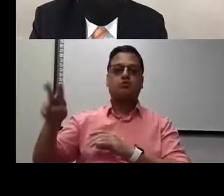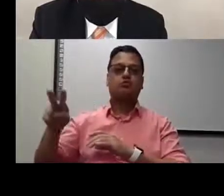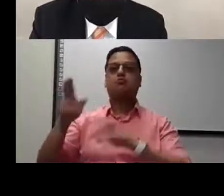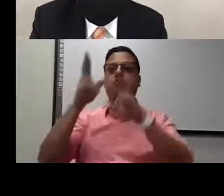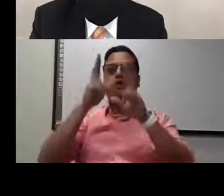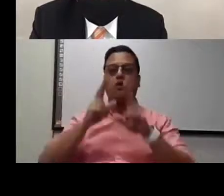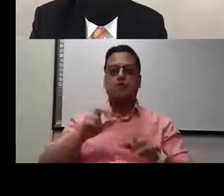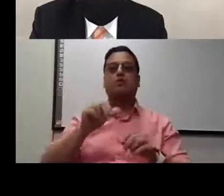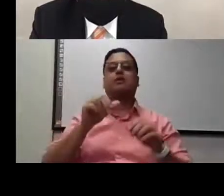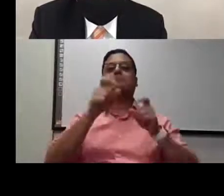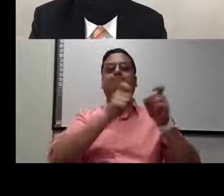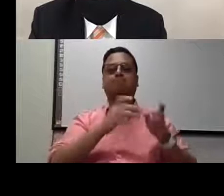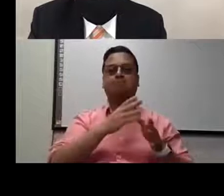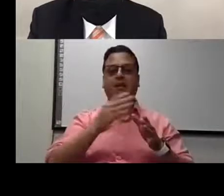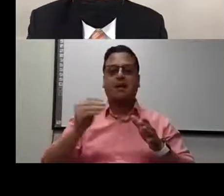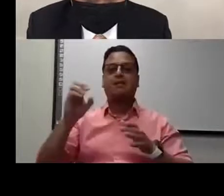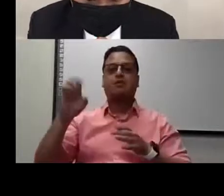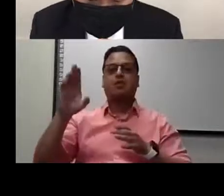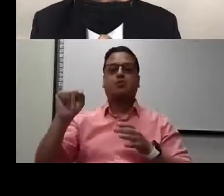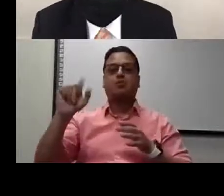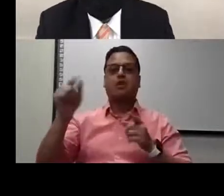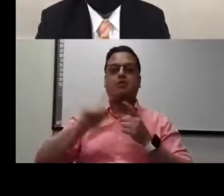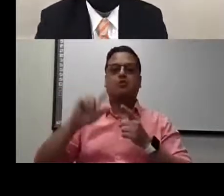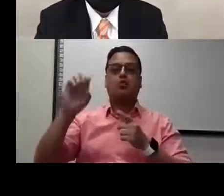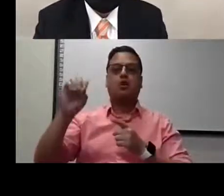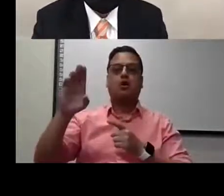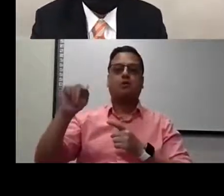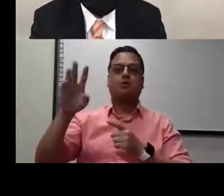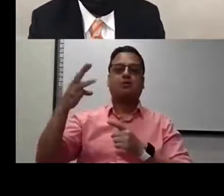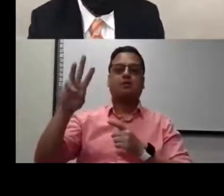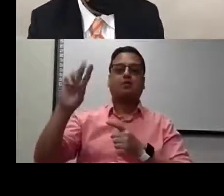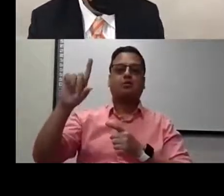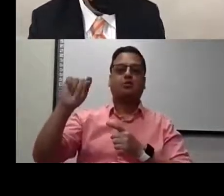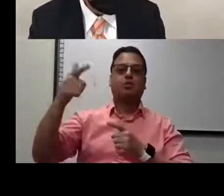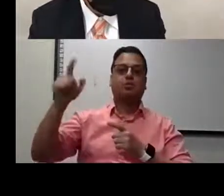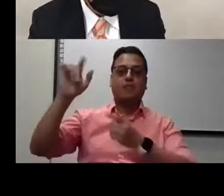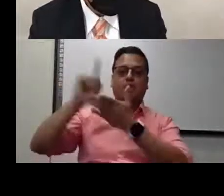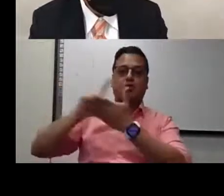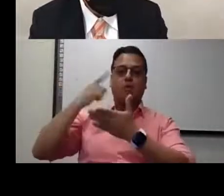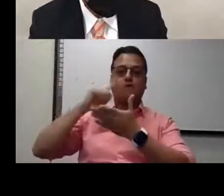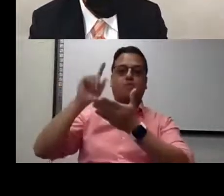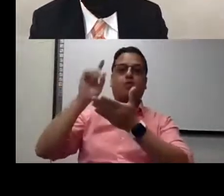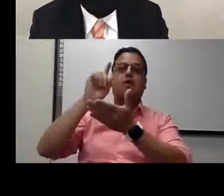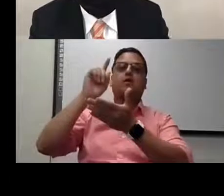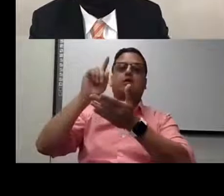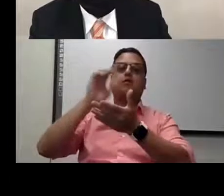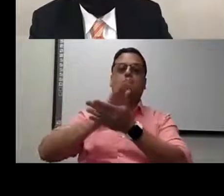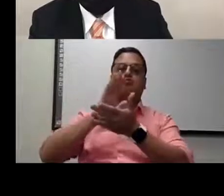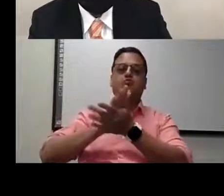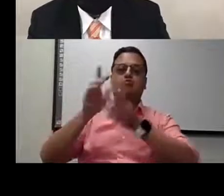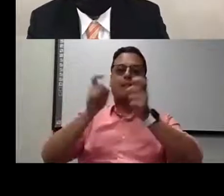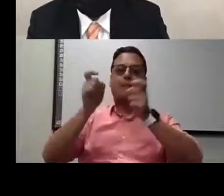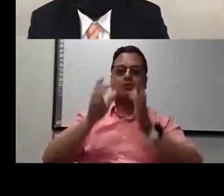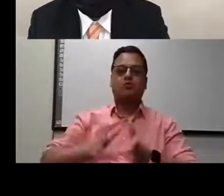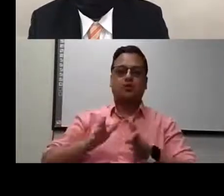administrators and declaring October 10th through October 16th, 2021 as the week of the school administrator. Whereas the